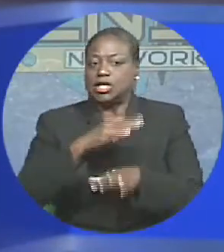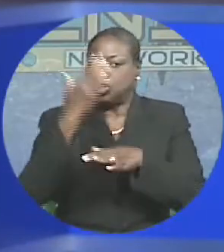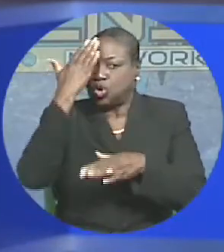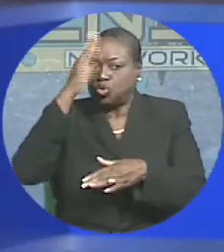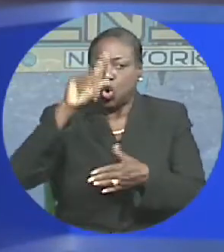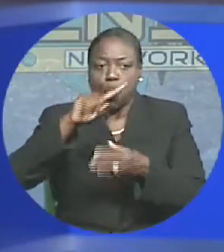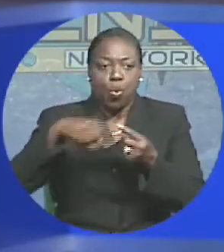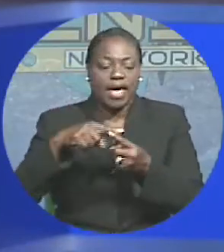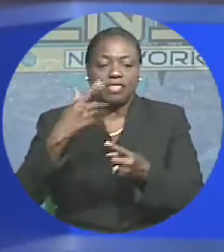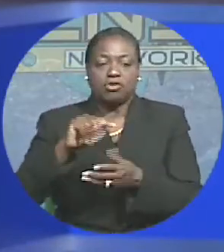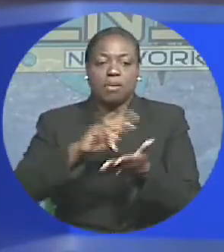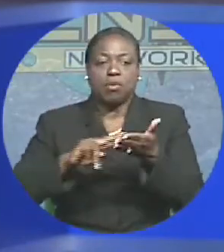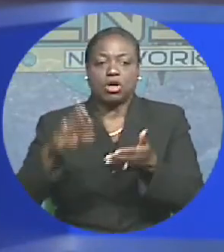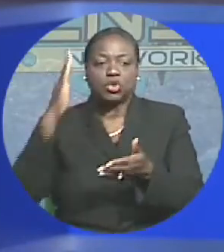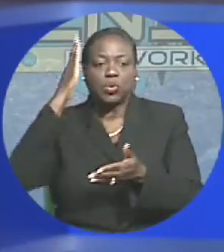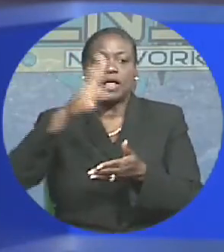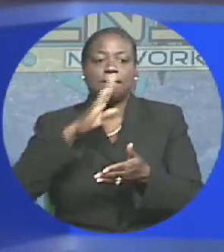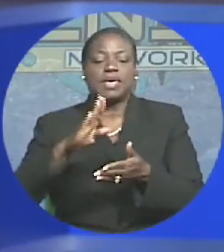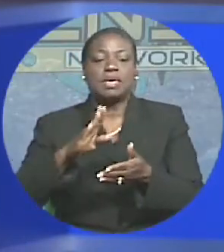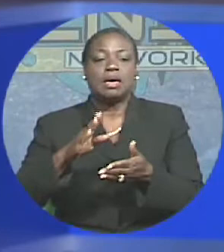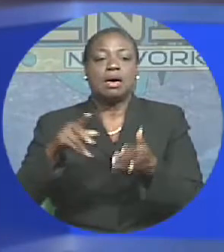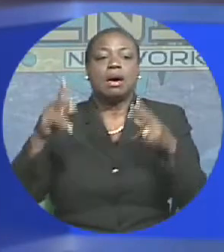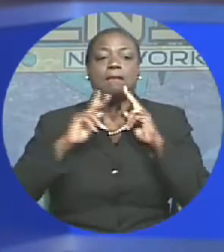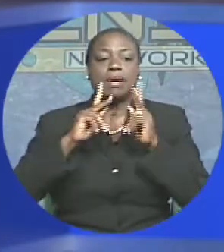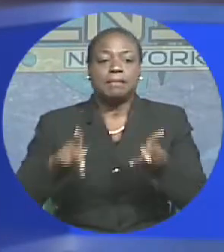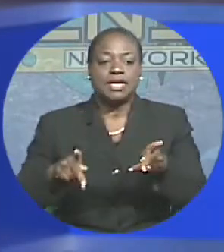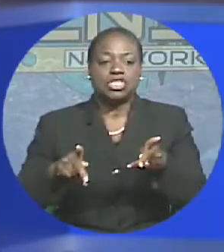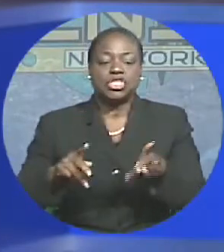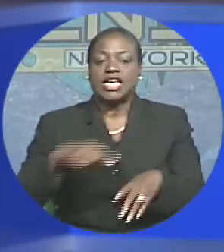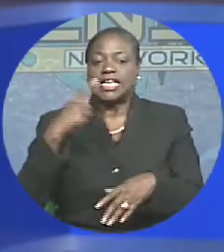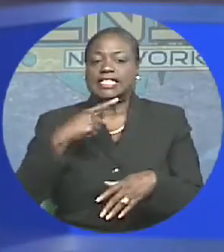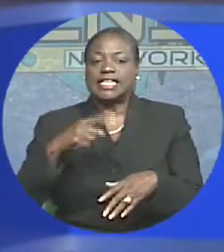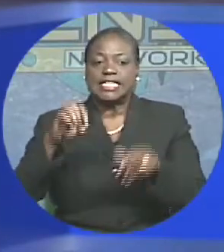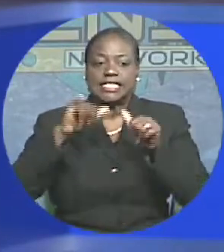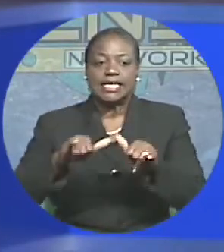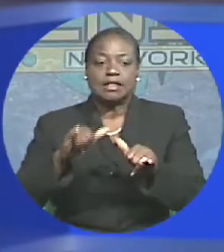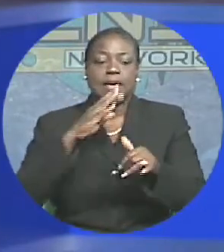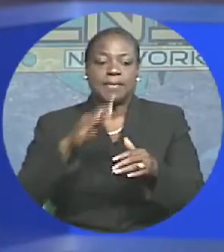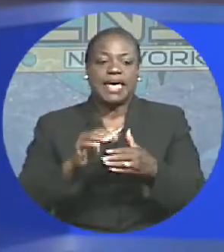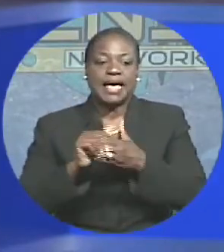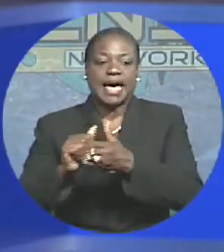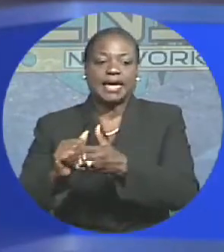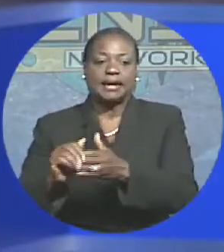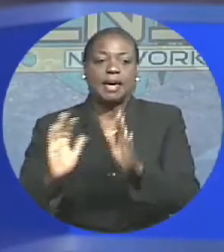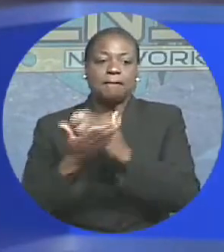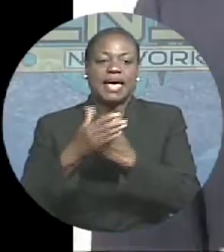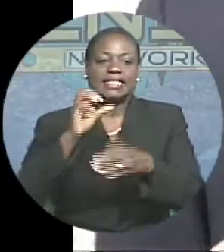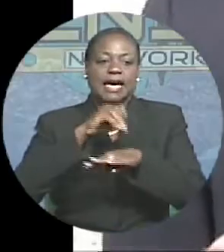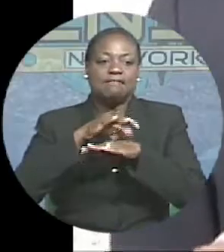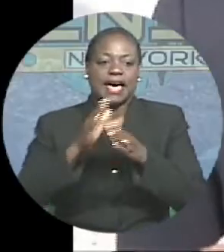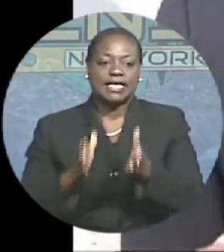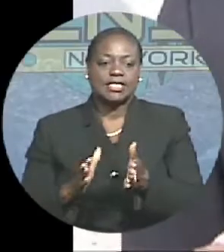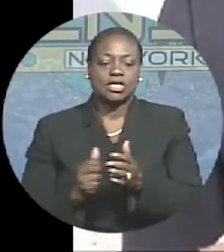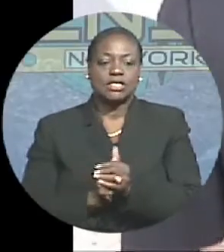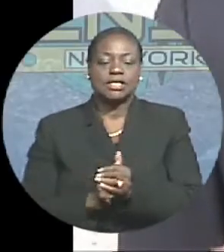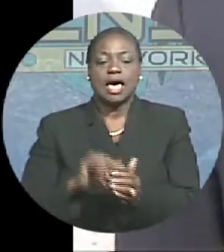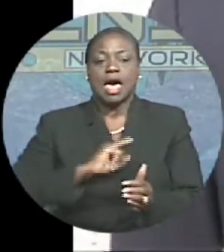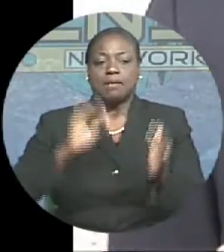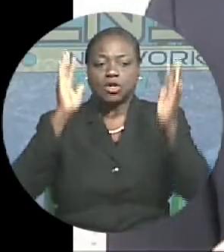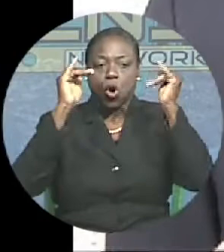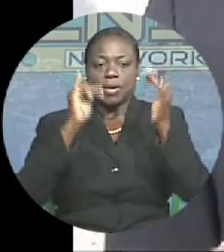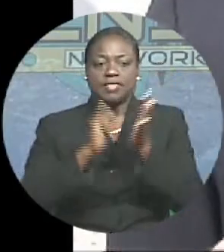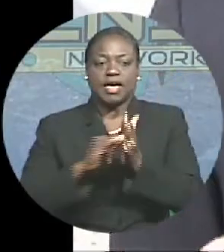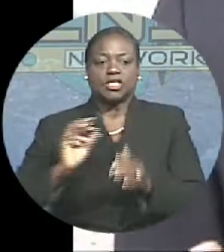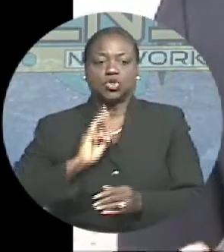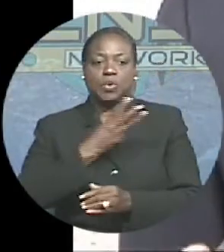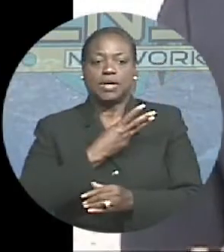report will be officially published. He maintains that he's still being guided by his advisors. I was hoping that we would have been